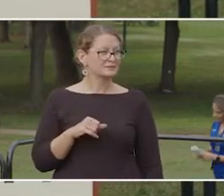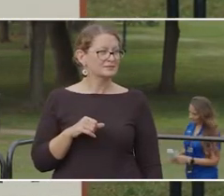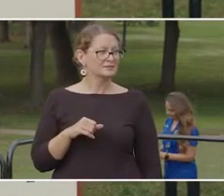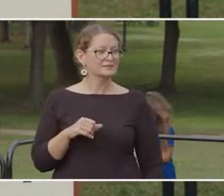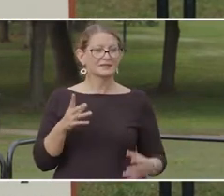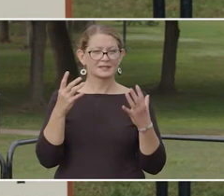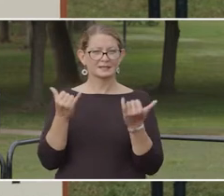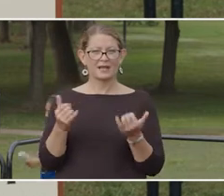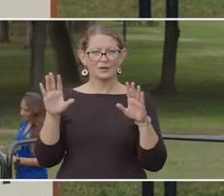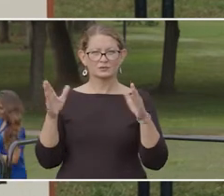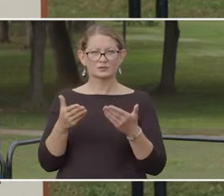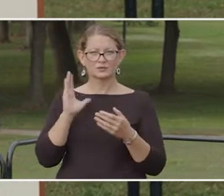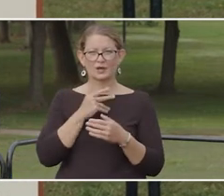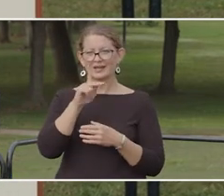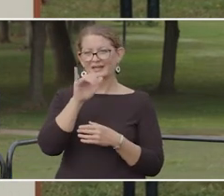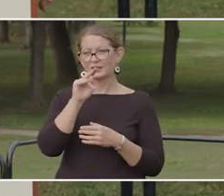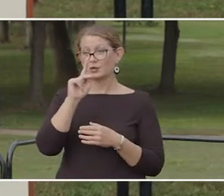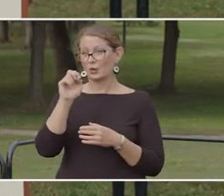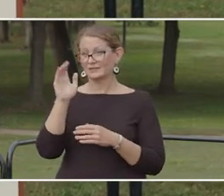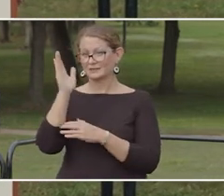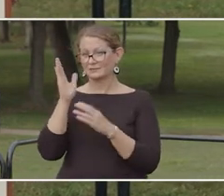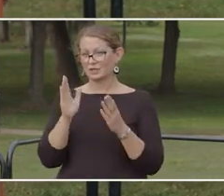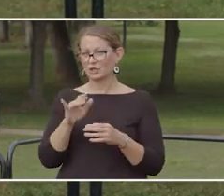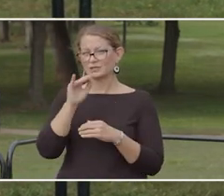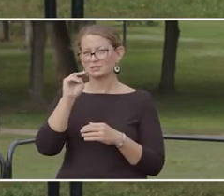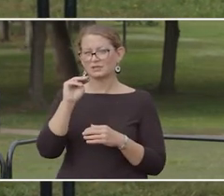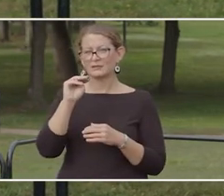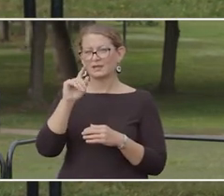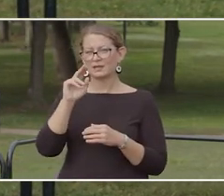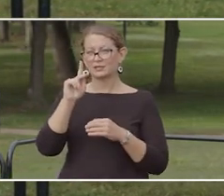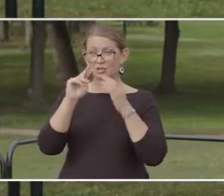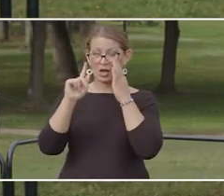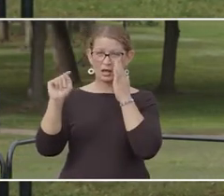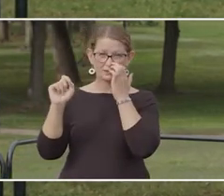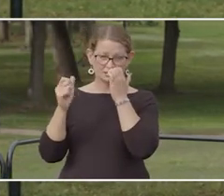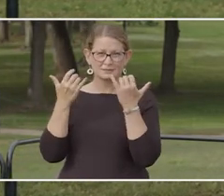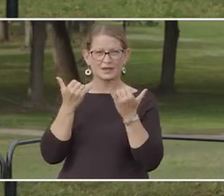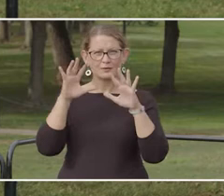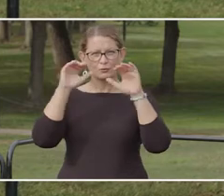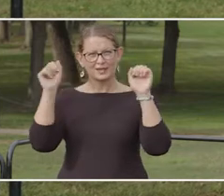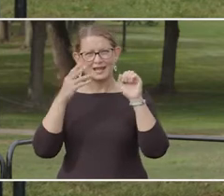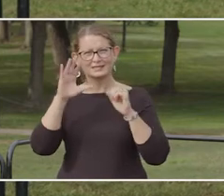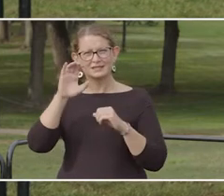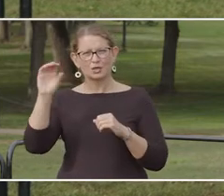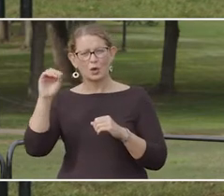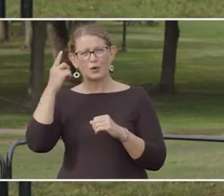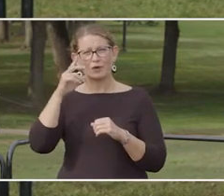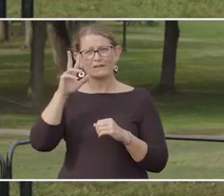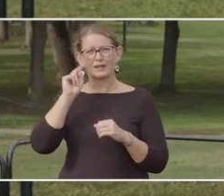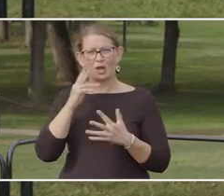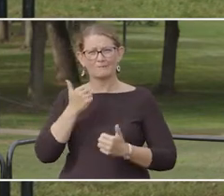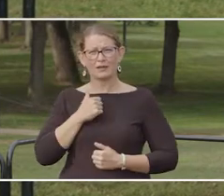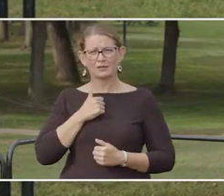Now I would like to introduce our keynote speaker. Jim Knotts is the President and Chief Executive Officer of the Vietnam